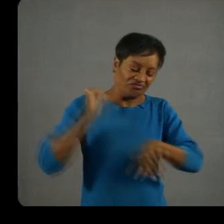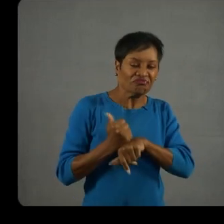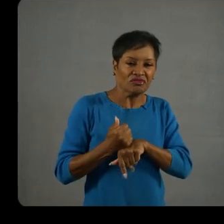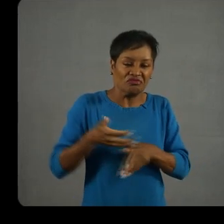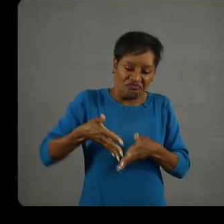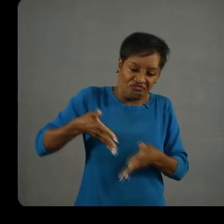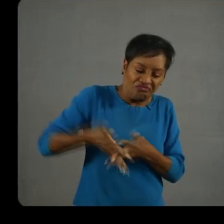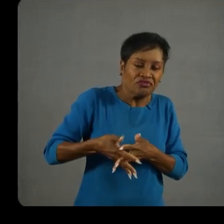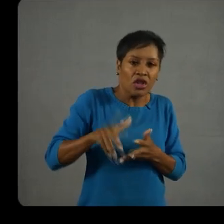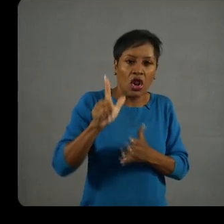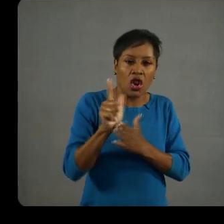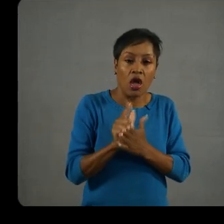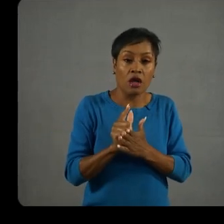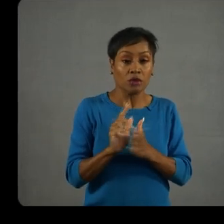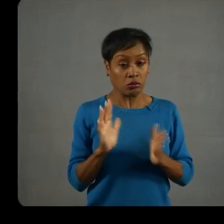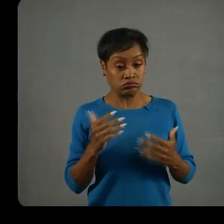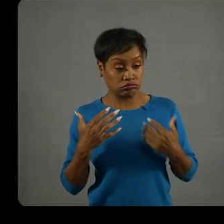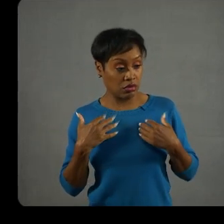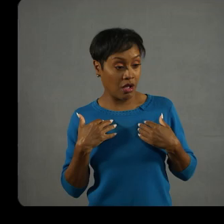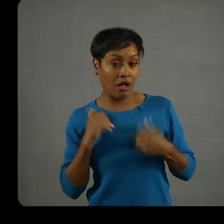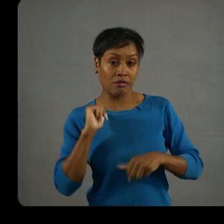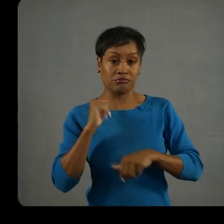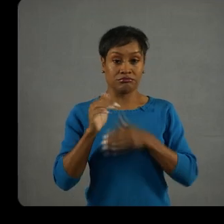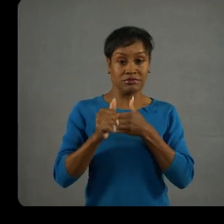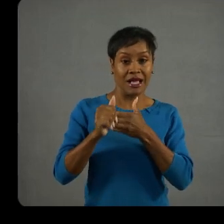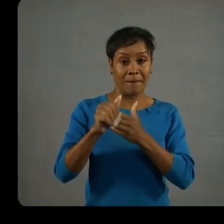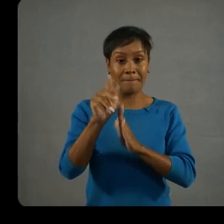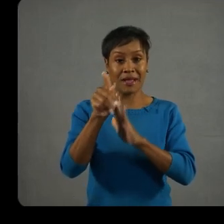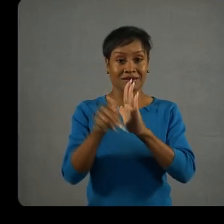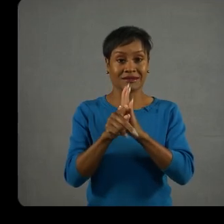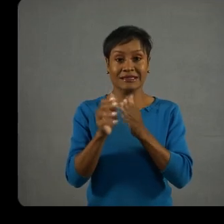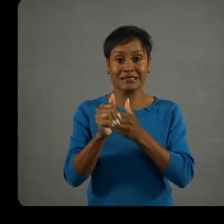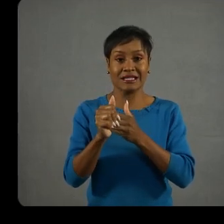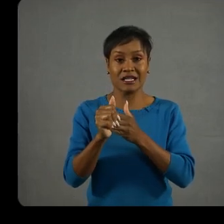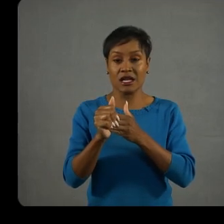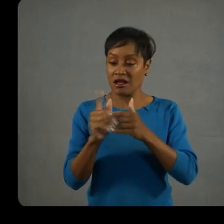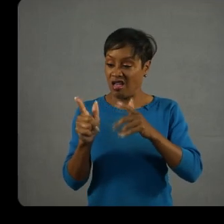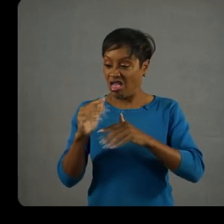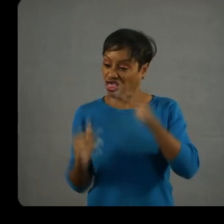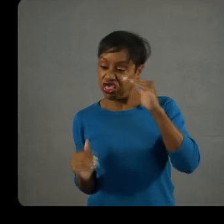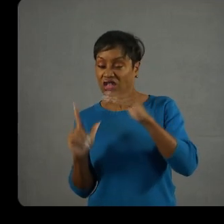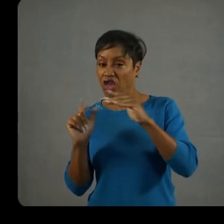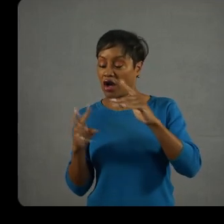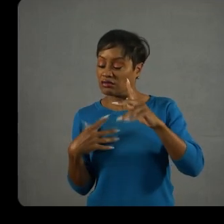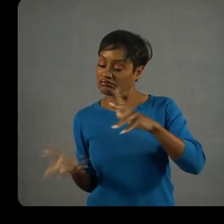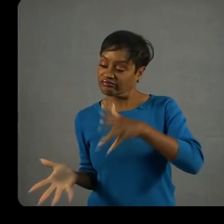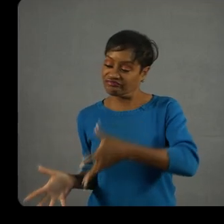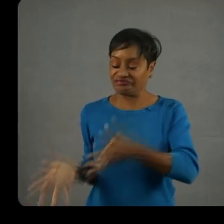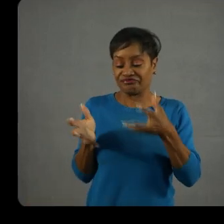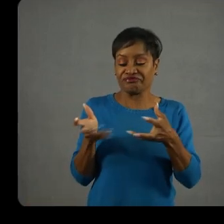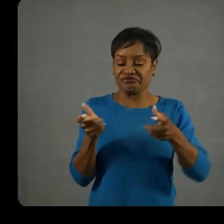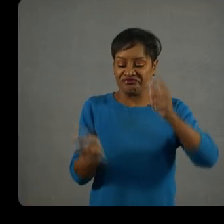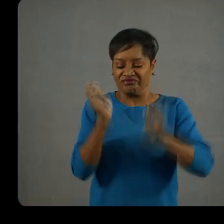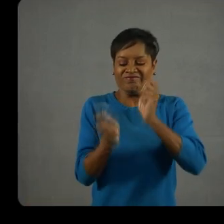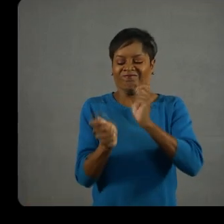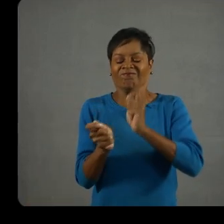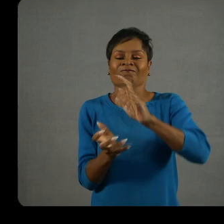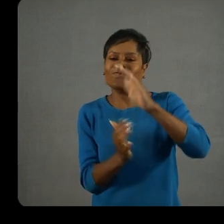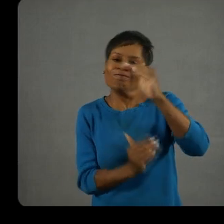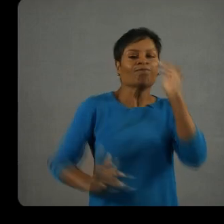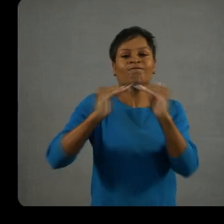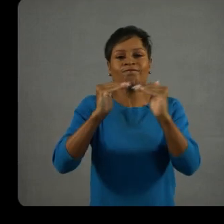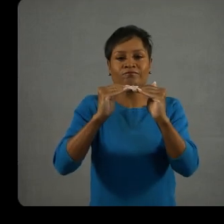that I do as a policy lead is we rewrite inequitable laws because that's the only way we can make